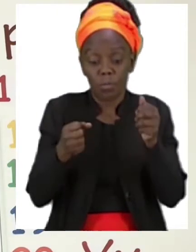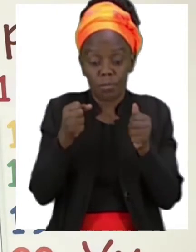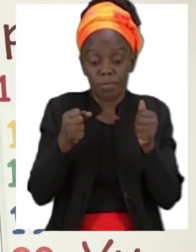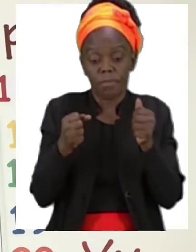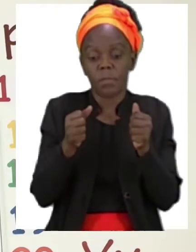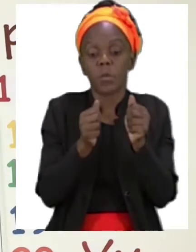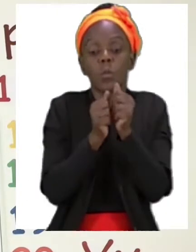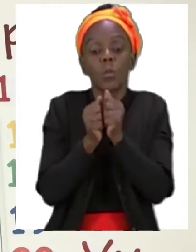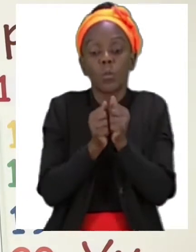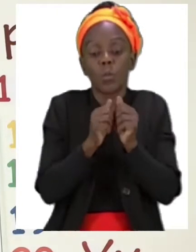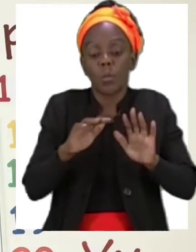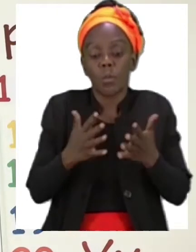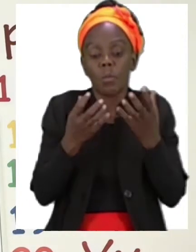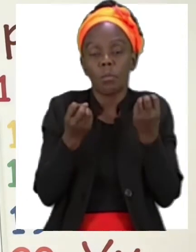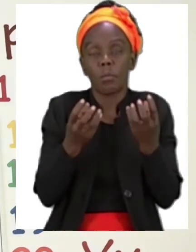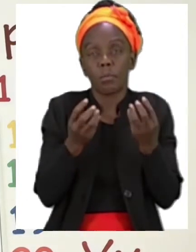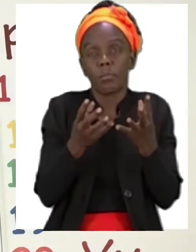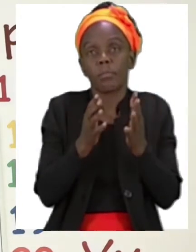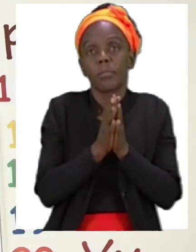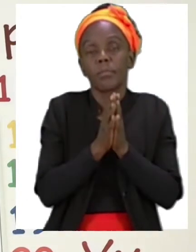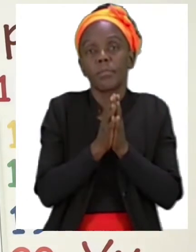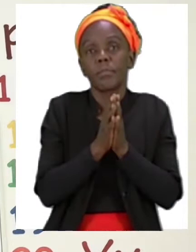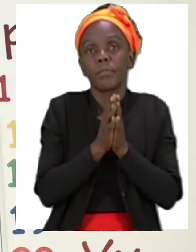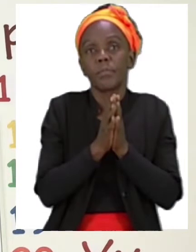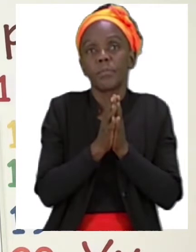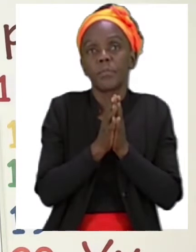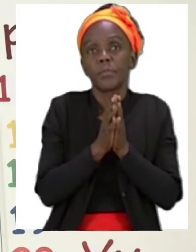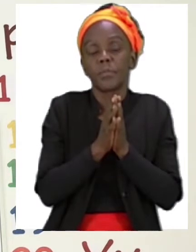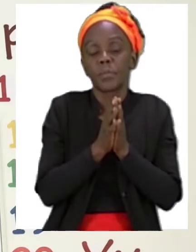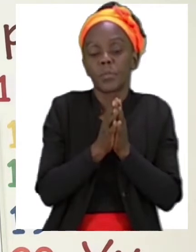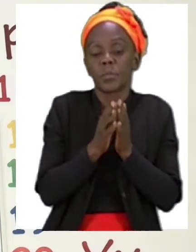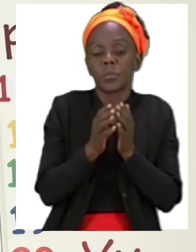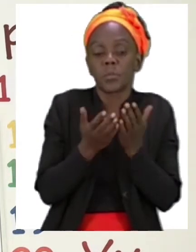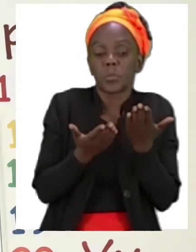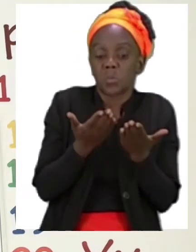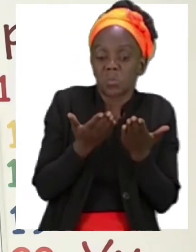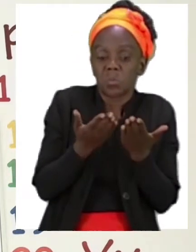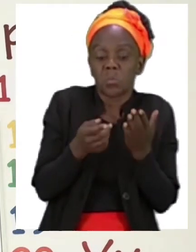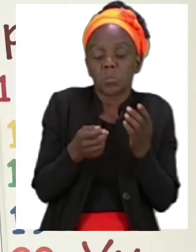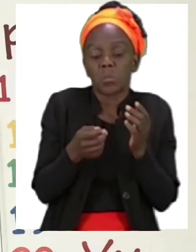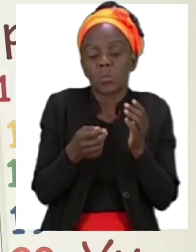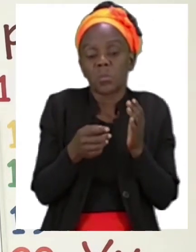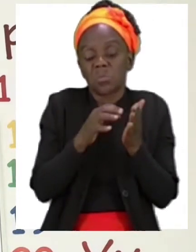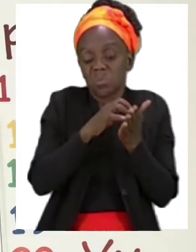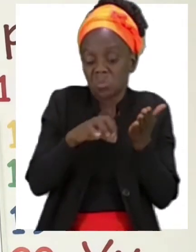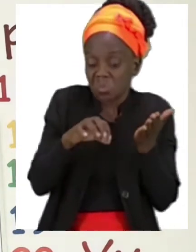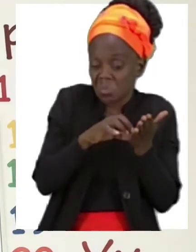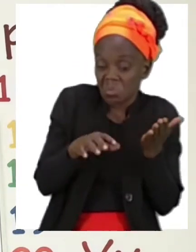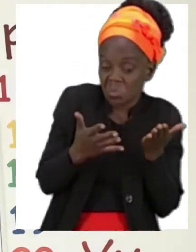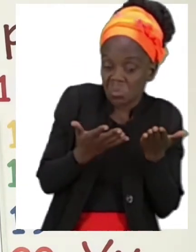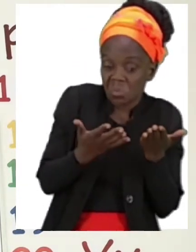write a sum. Are we going to first add or are we subtracting? Is